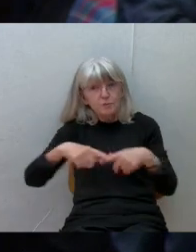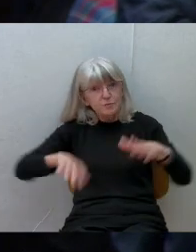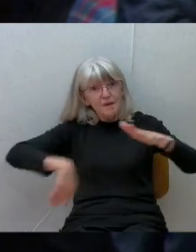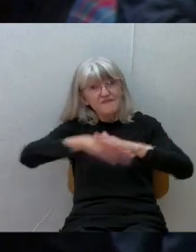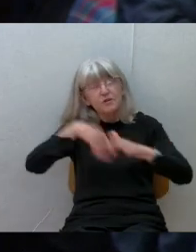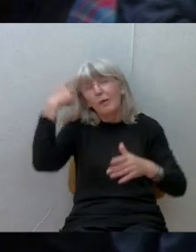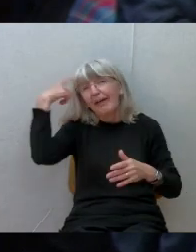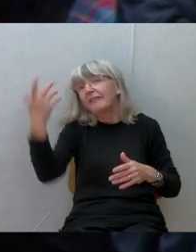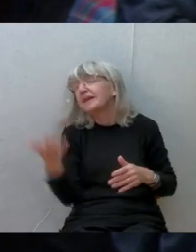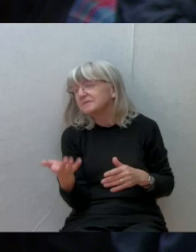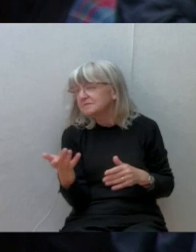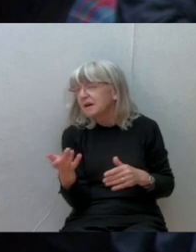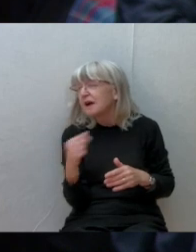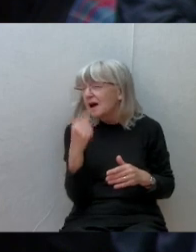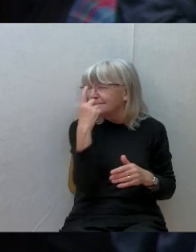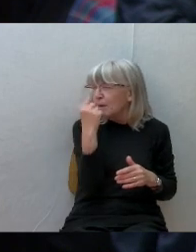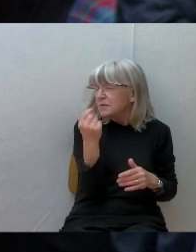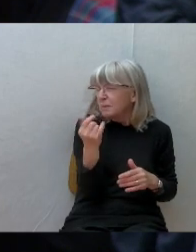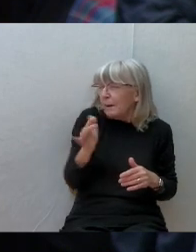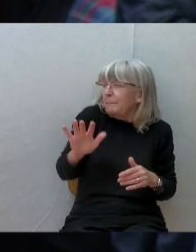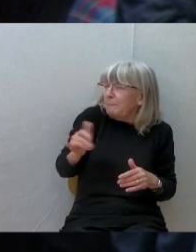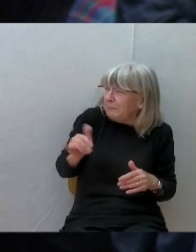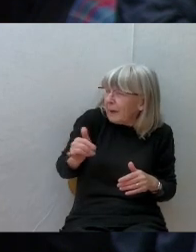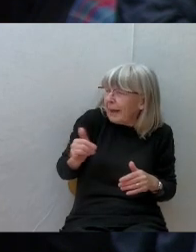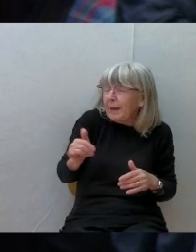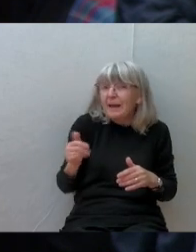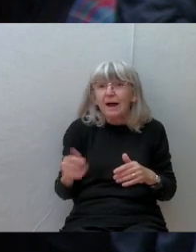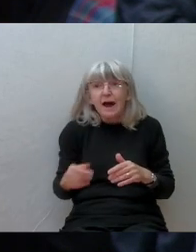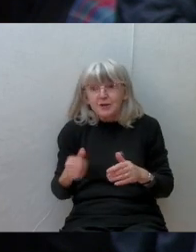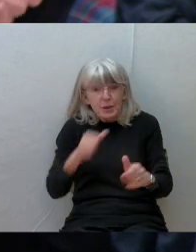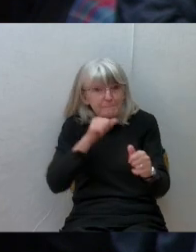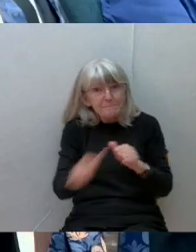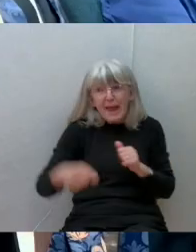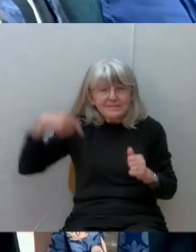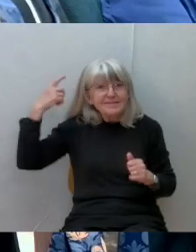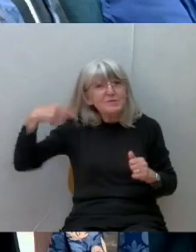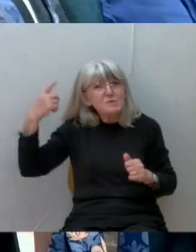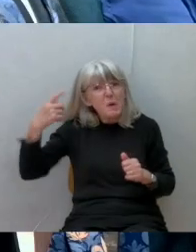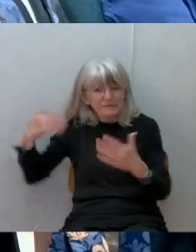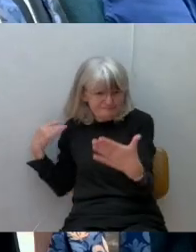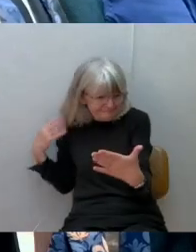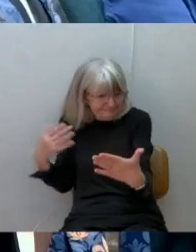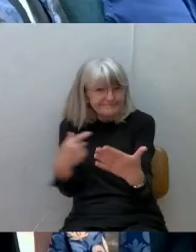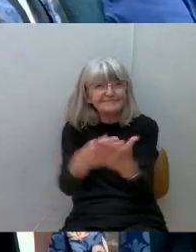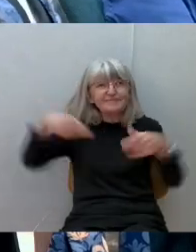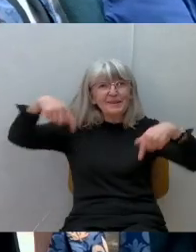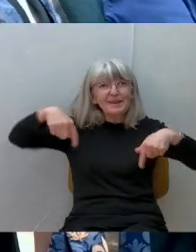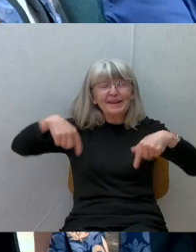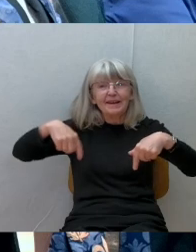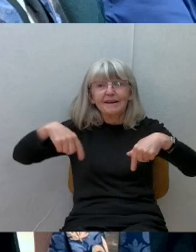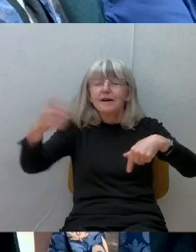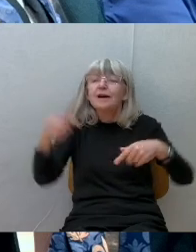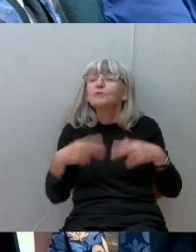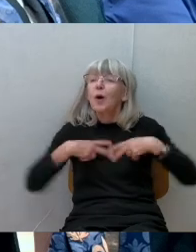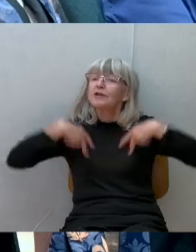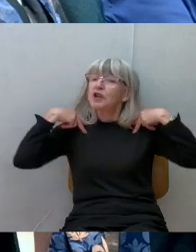can probably get pretty close to that kind of biggest noise ever in here. And the Chancellor and I, we have a little bet.